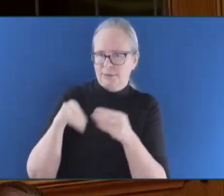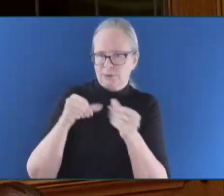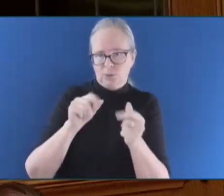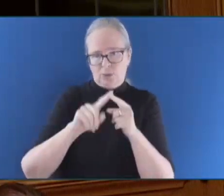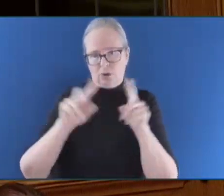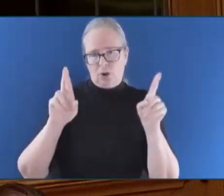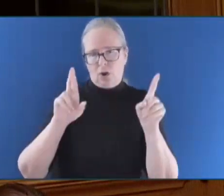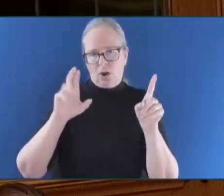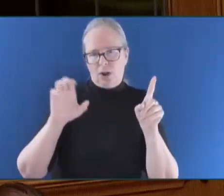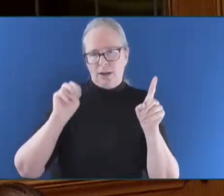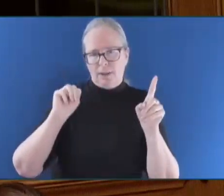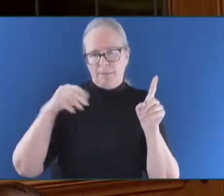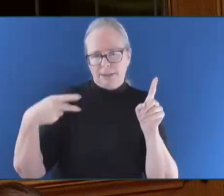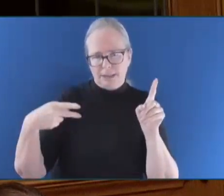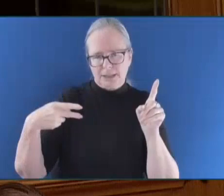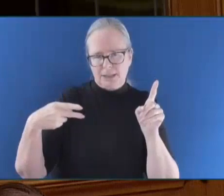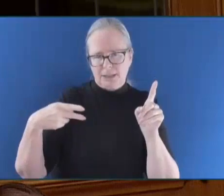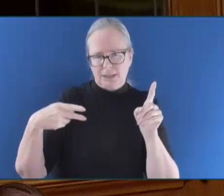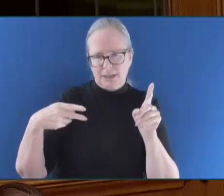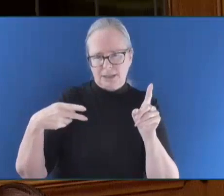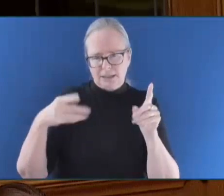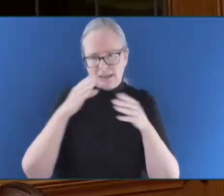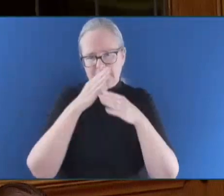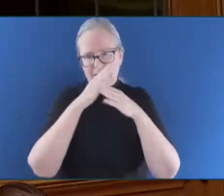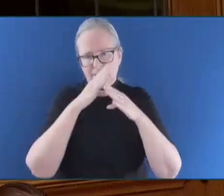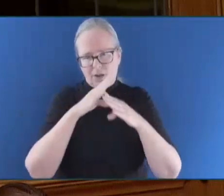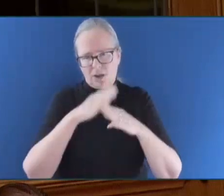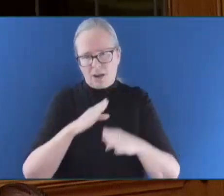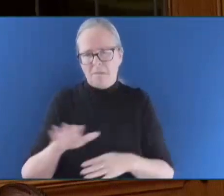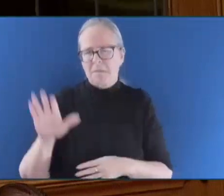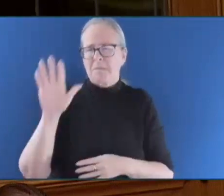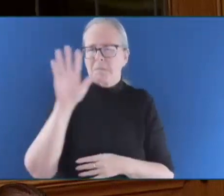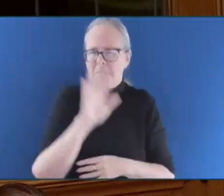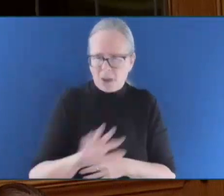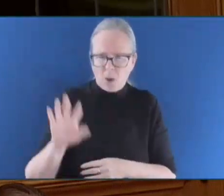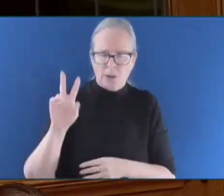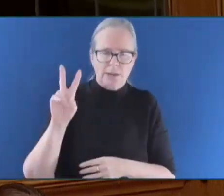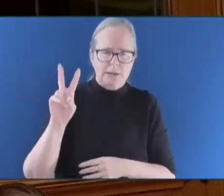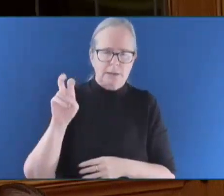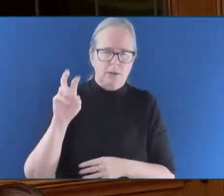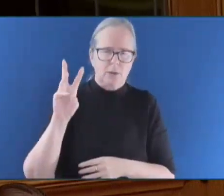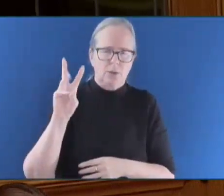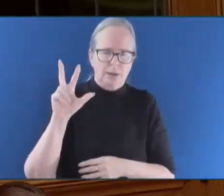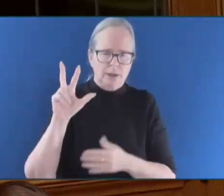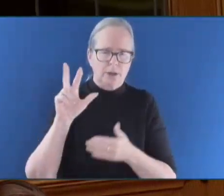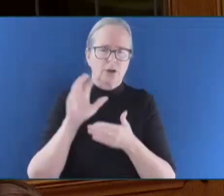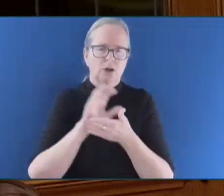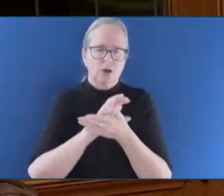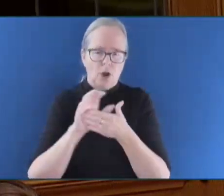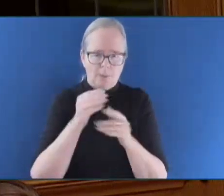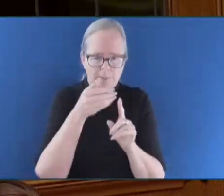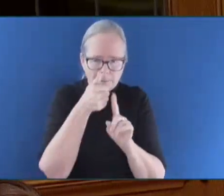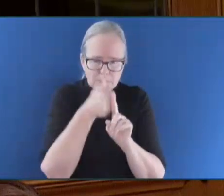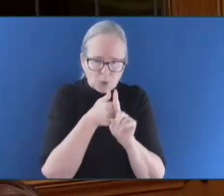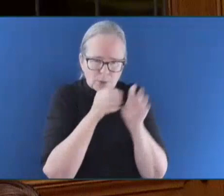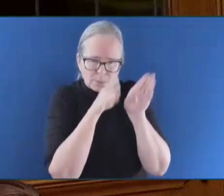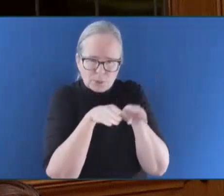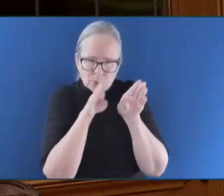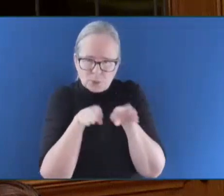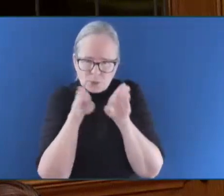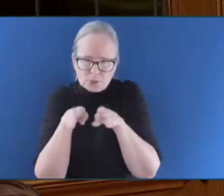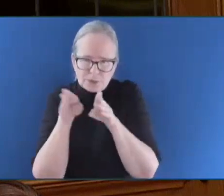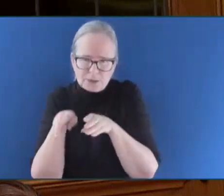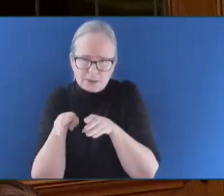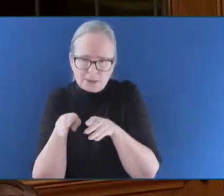around 263 per person per capita, while Vancouver will spend approximately $401